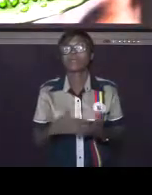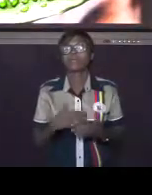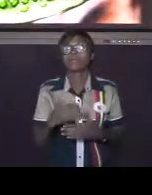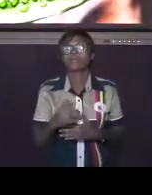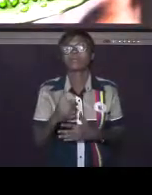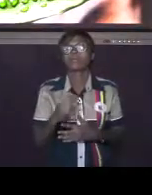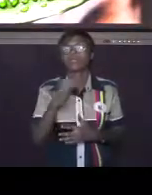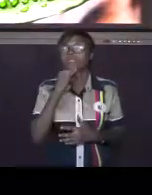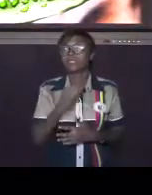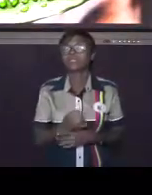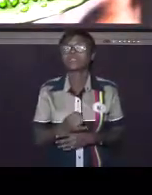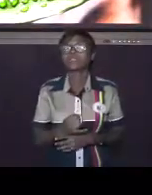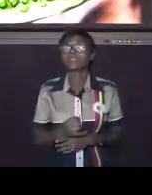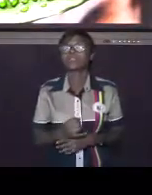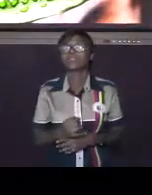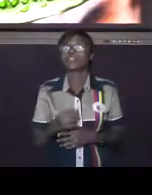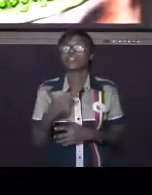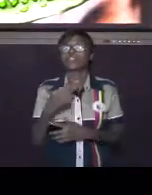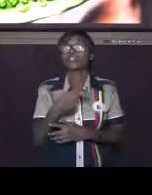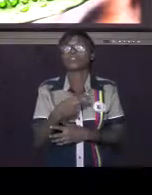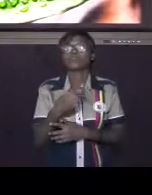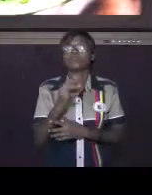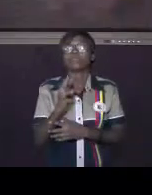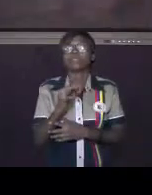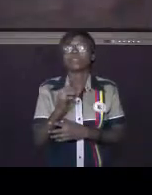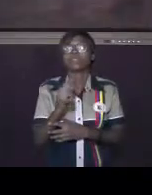And next one is humidity.